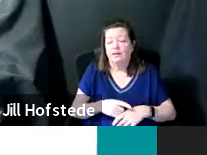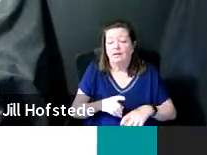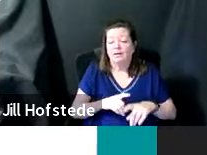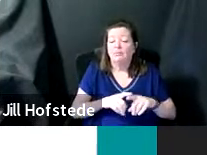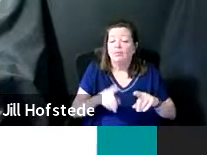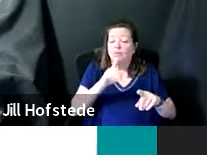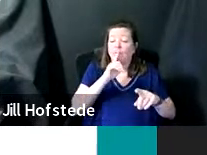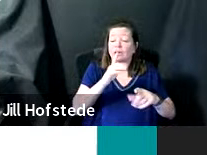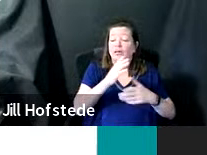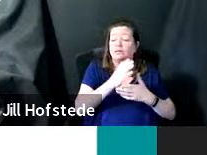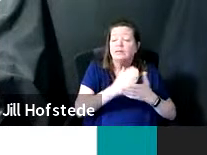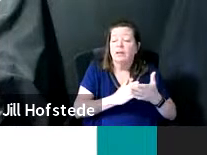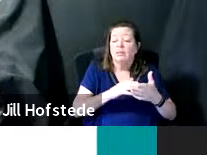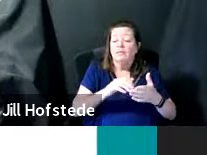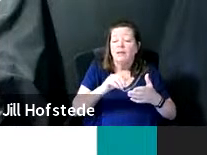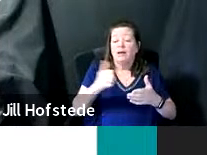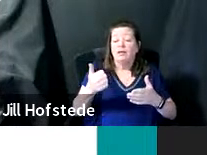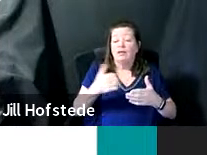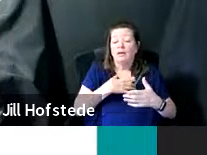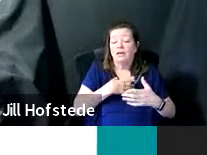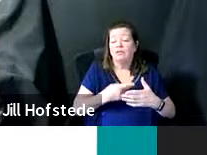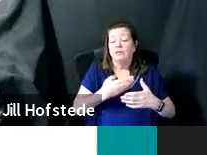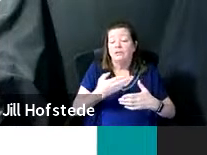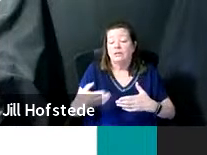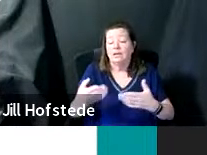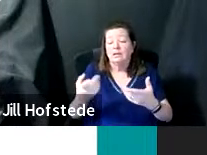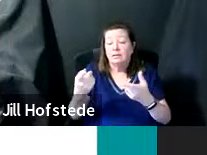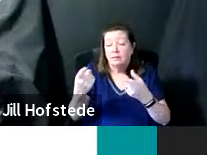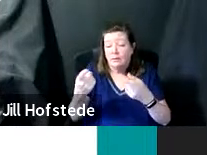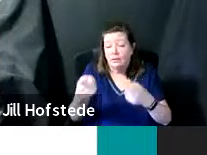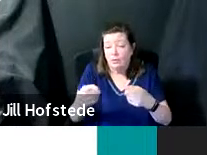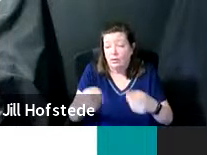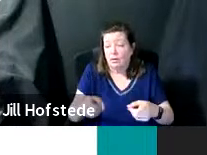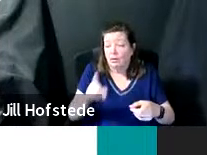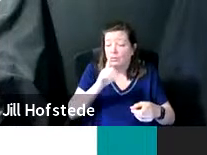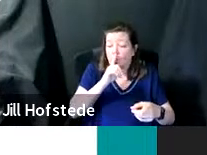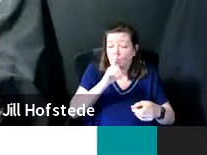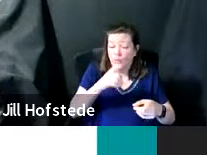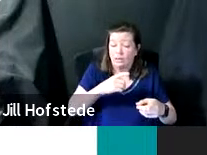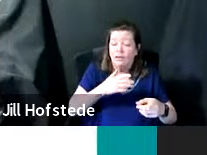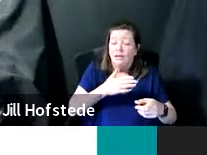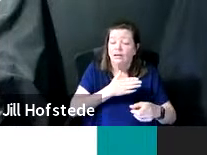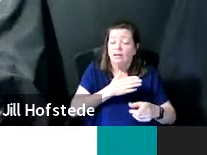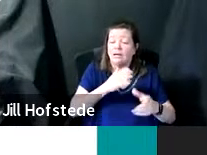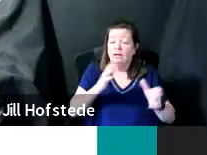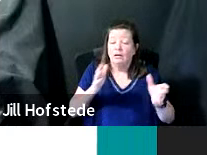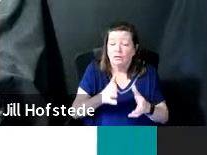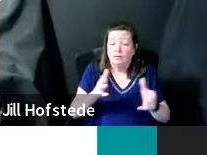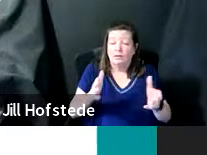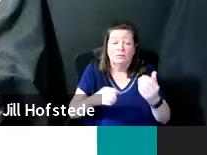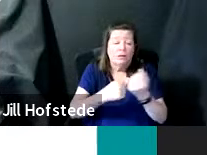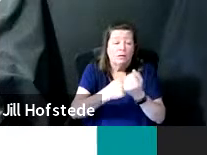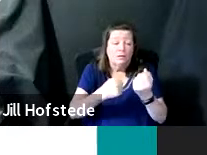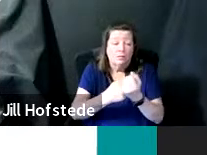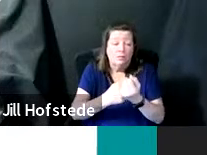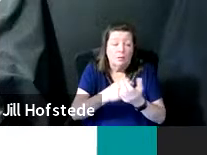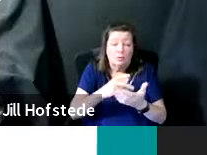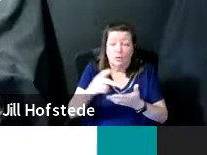the other interesting things that have been going on is we're really encouraged by the support the program is still getting from both